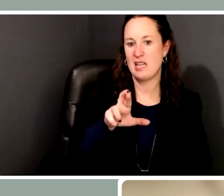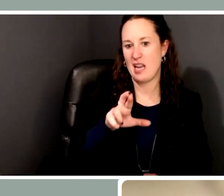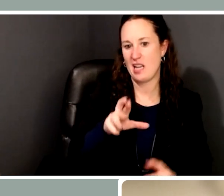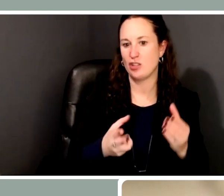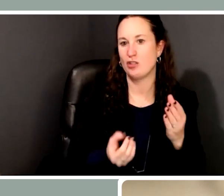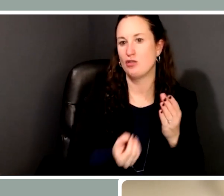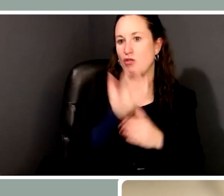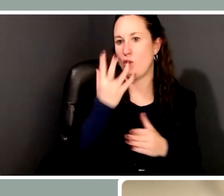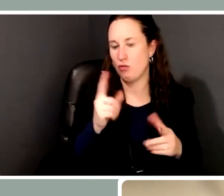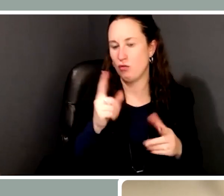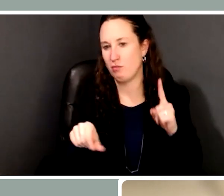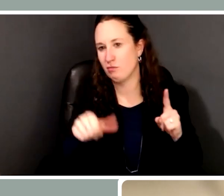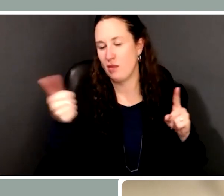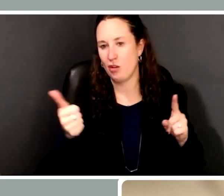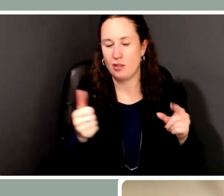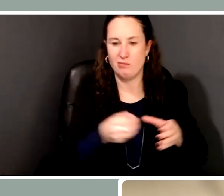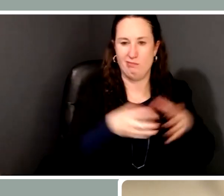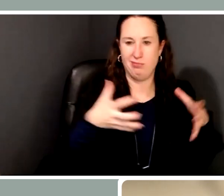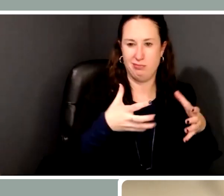treatments. So